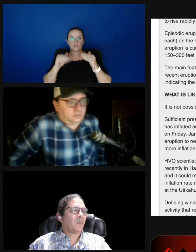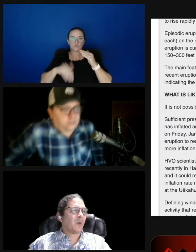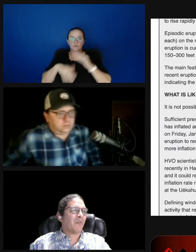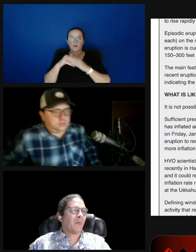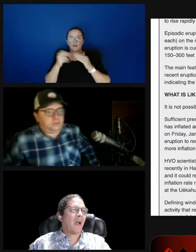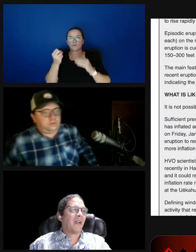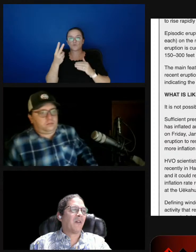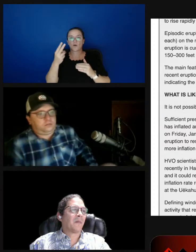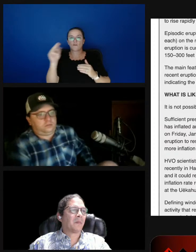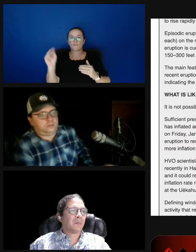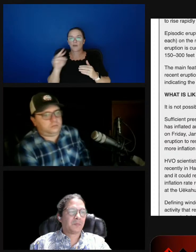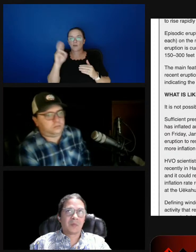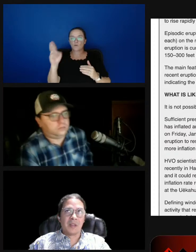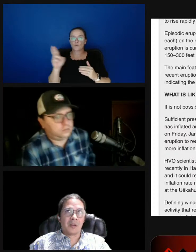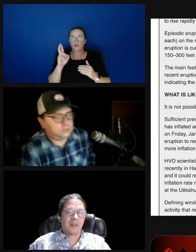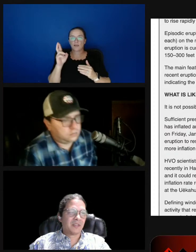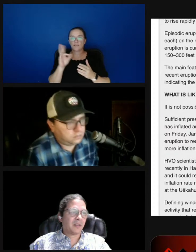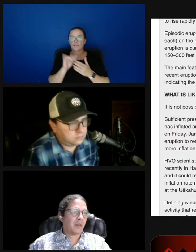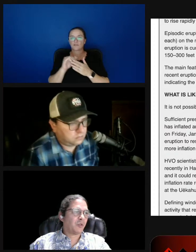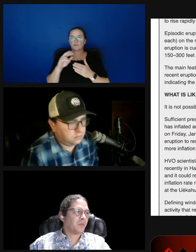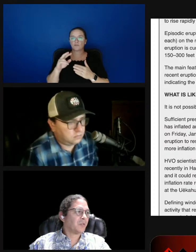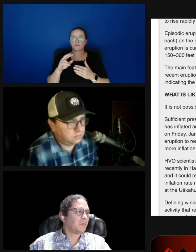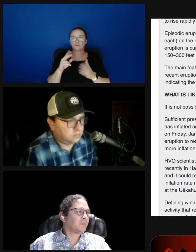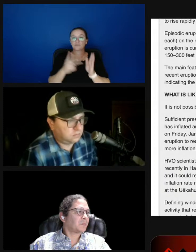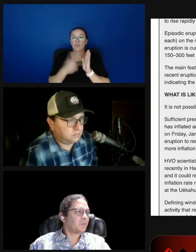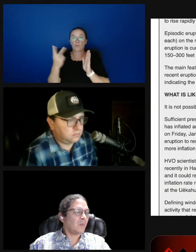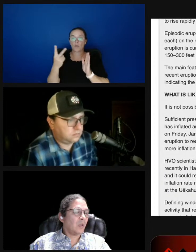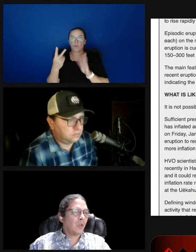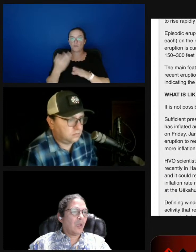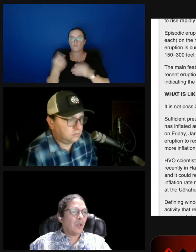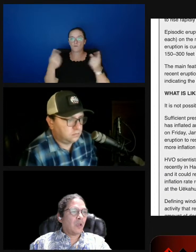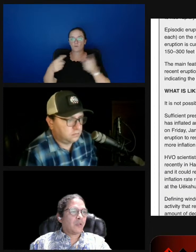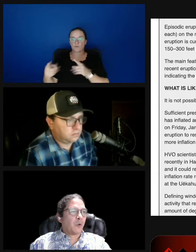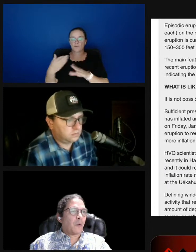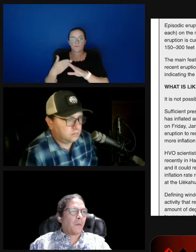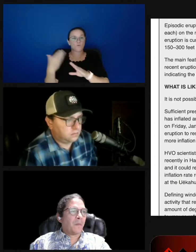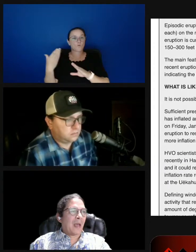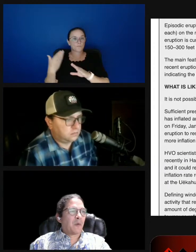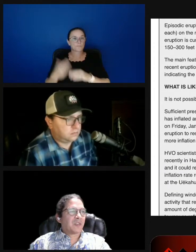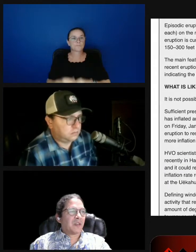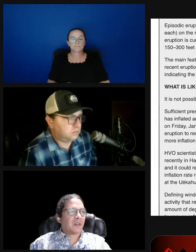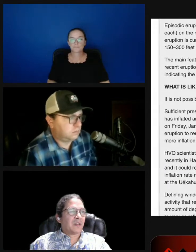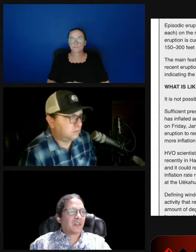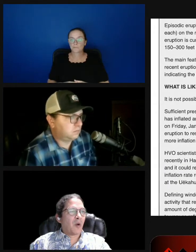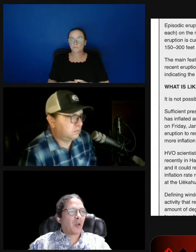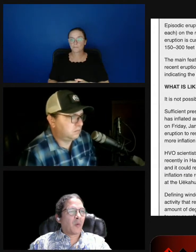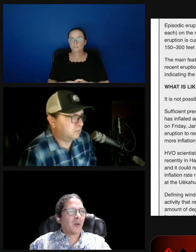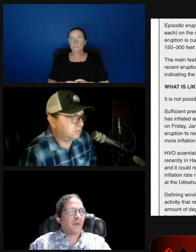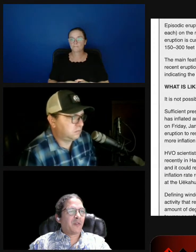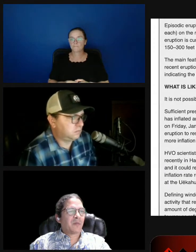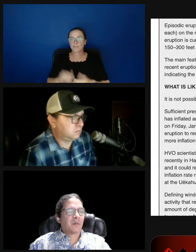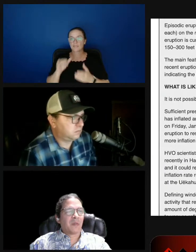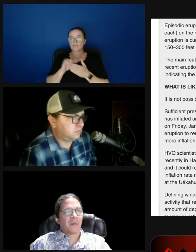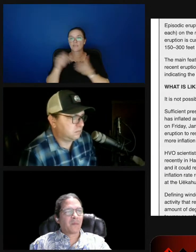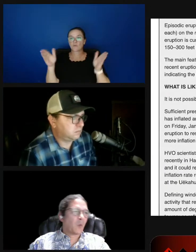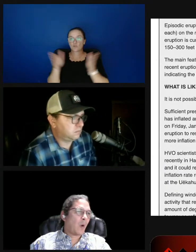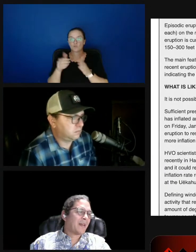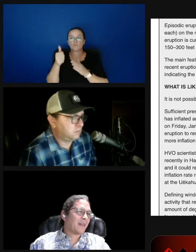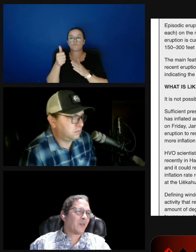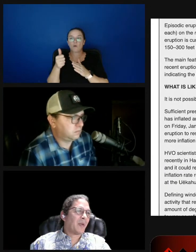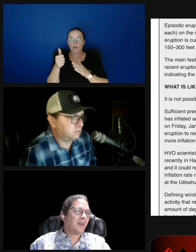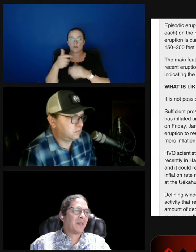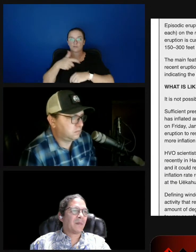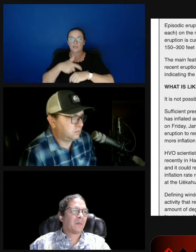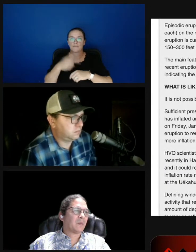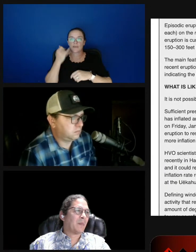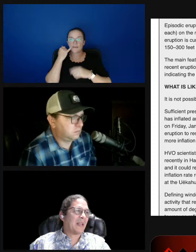double of the prior increase threshold. So that was the smaller window. If you widen it